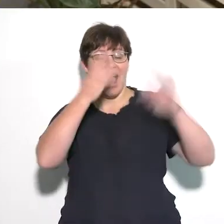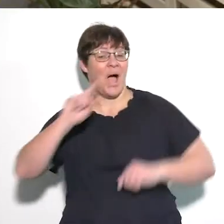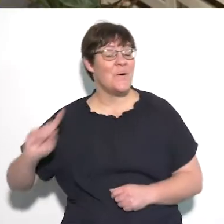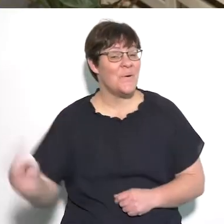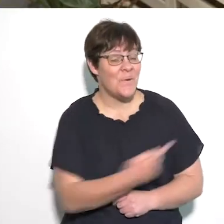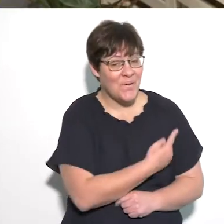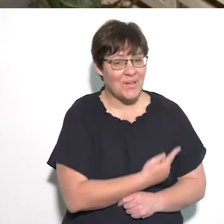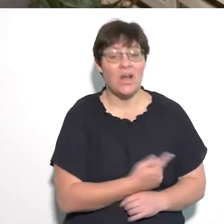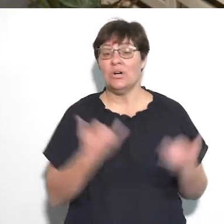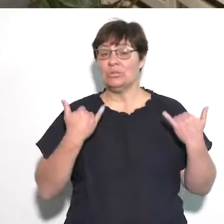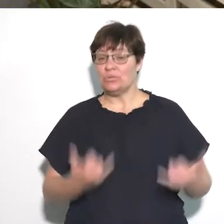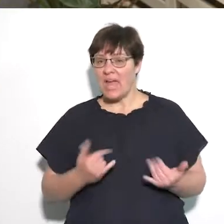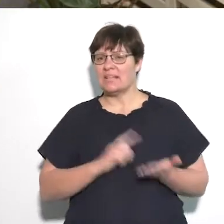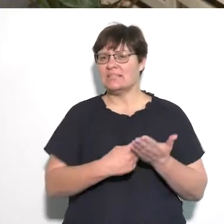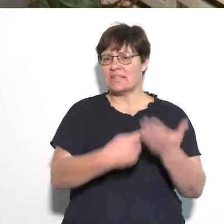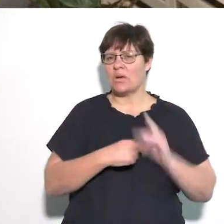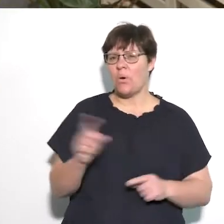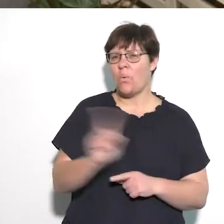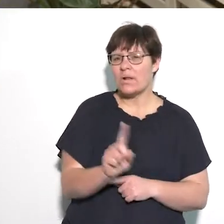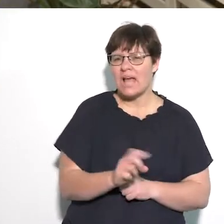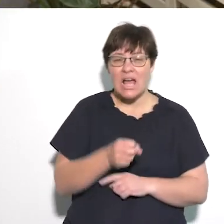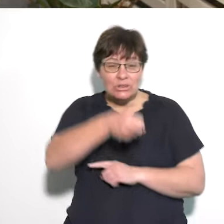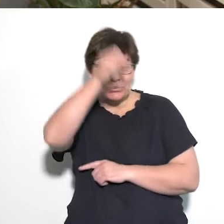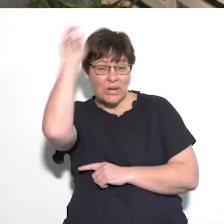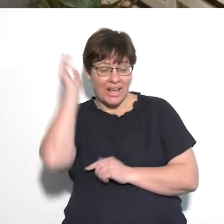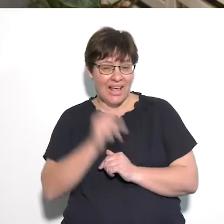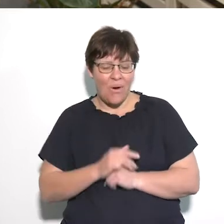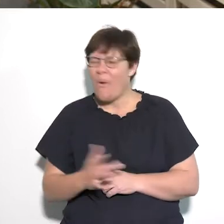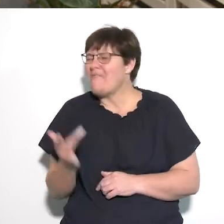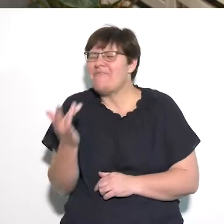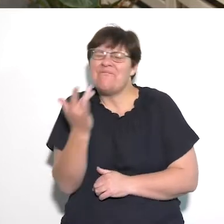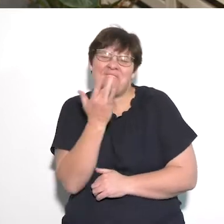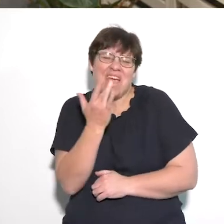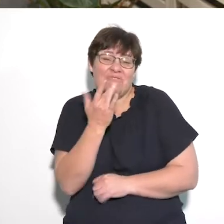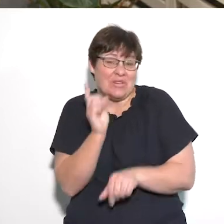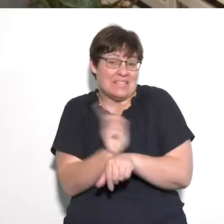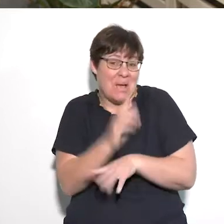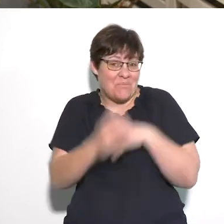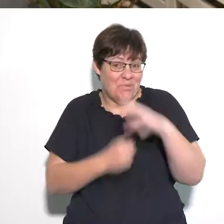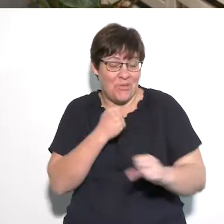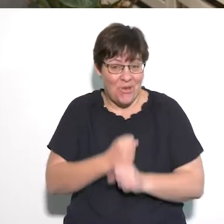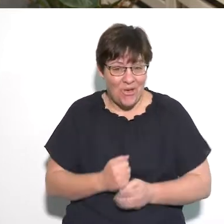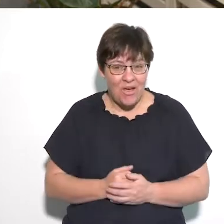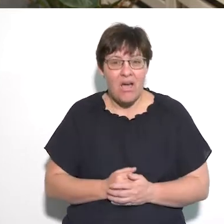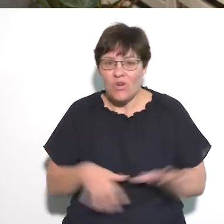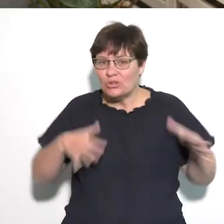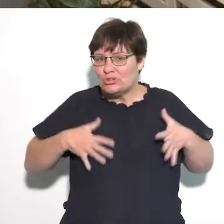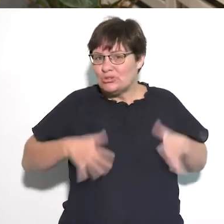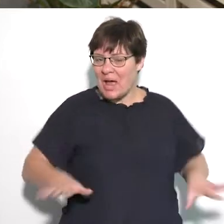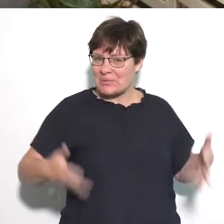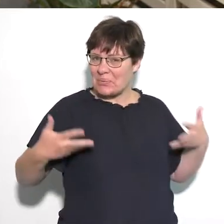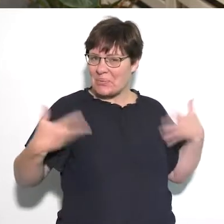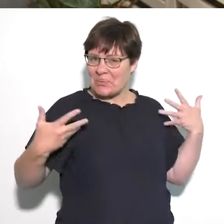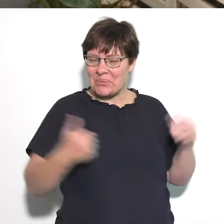Hello everybody. Today we're going to be talking about spring. Now spring is one of my favorite seasons of the year. You get to dress a little